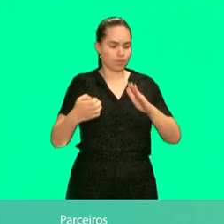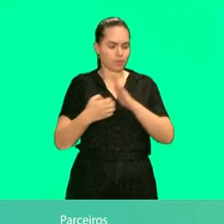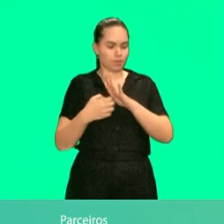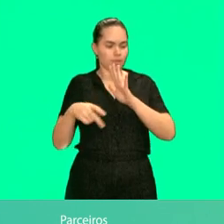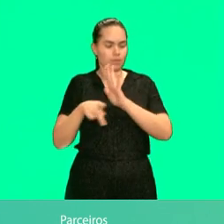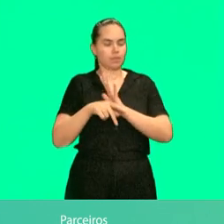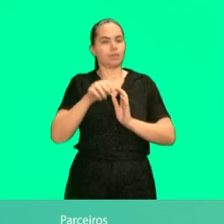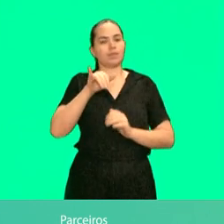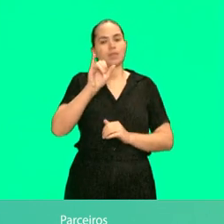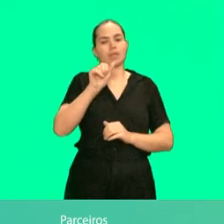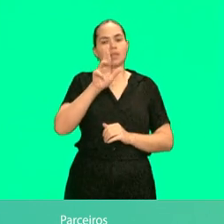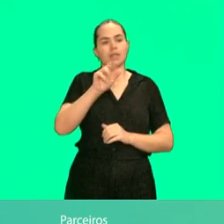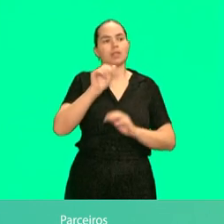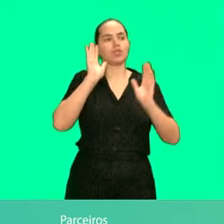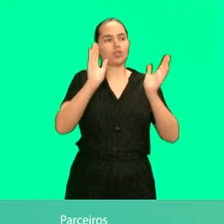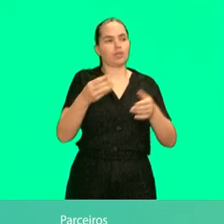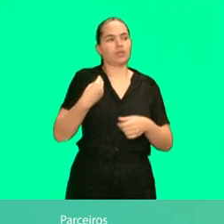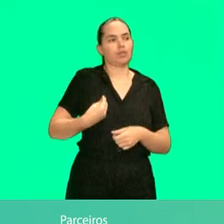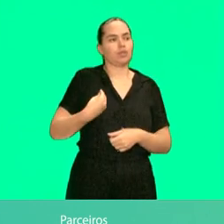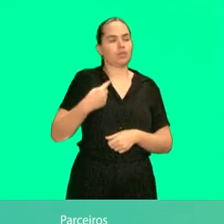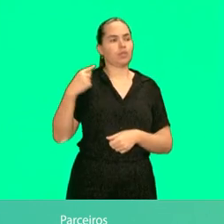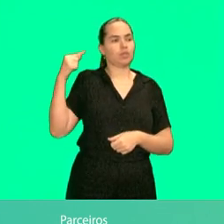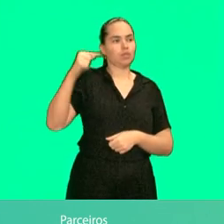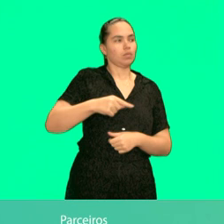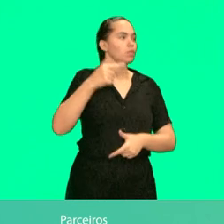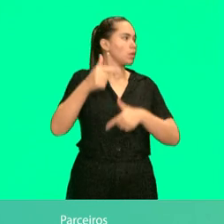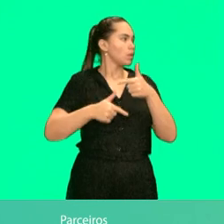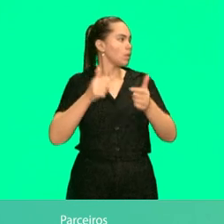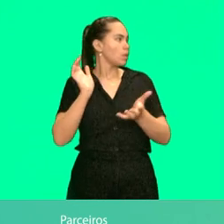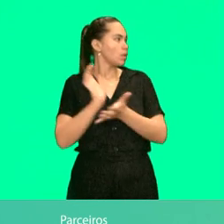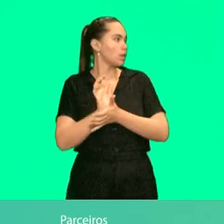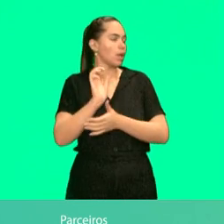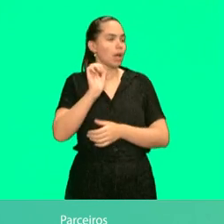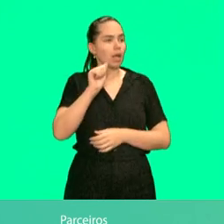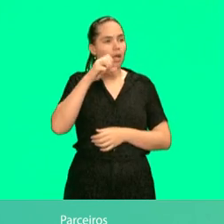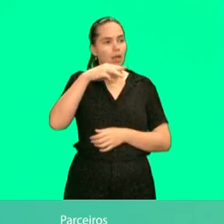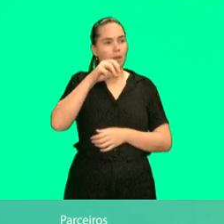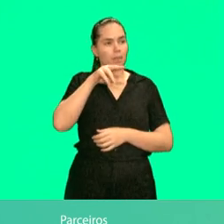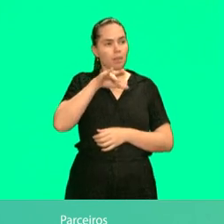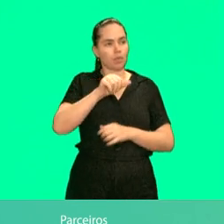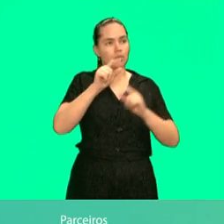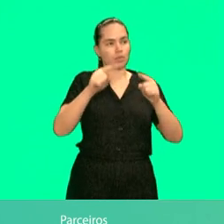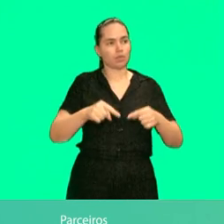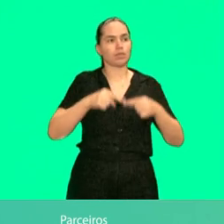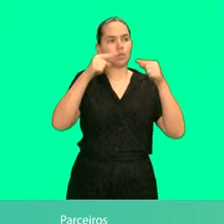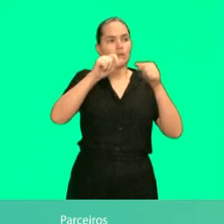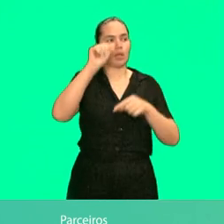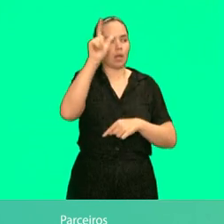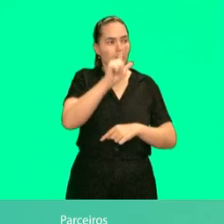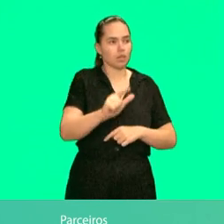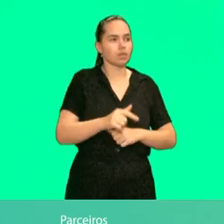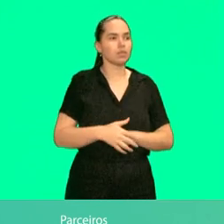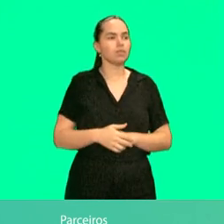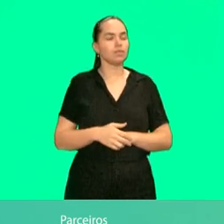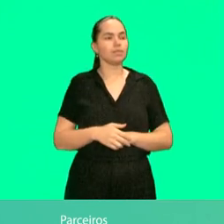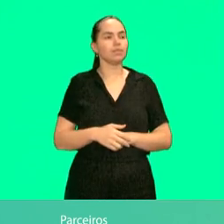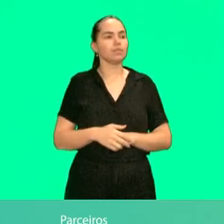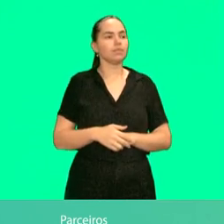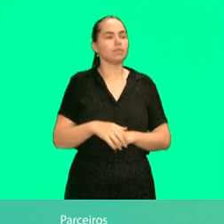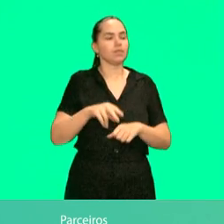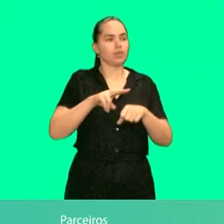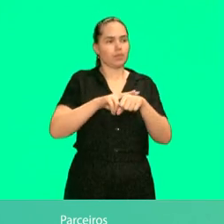unit, a spin-off from Yara, that is clean ammonia. We're working with blue